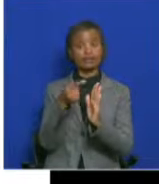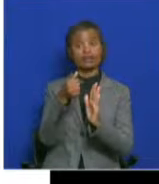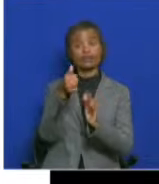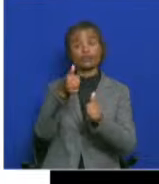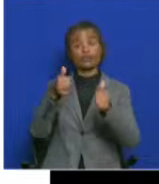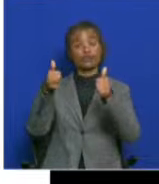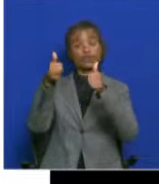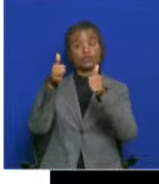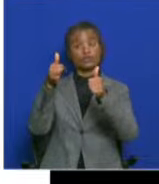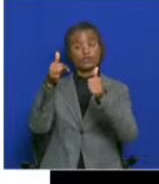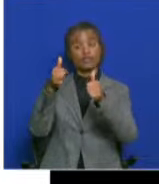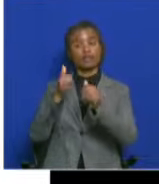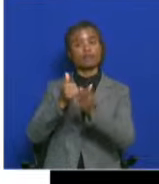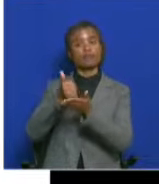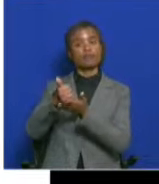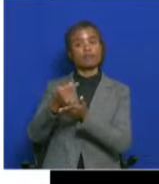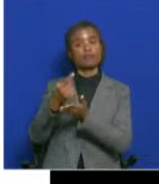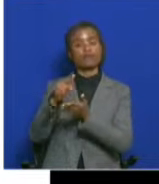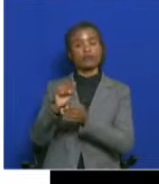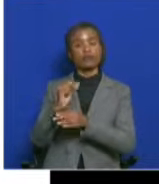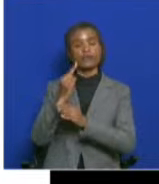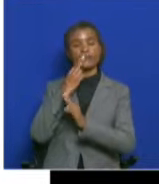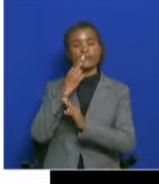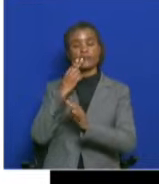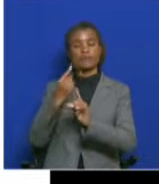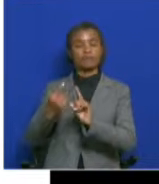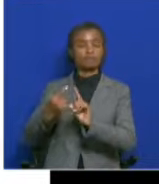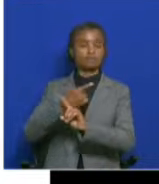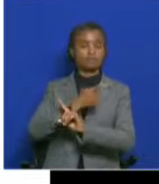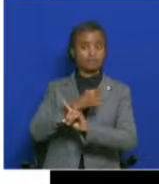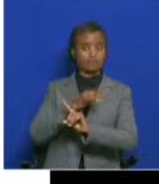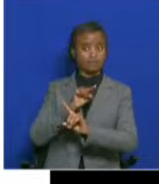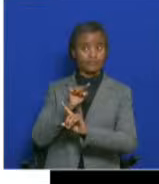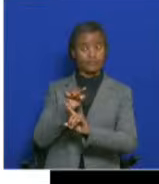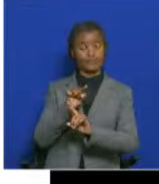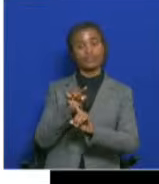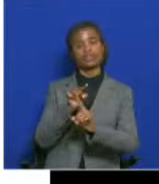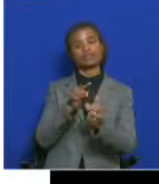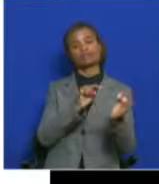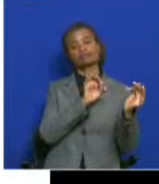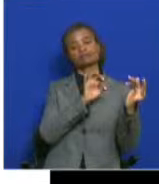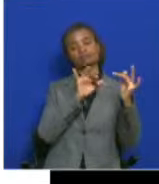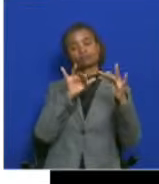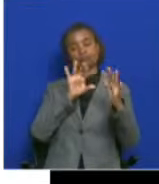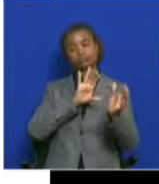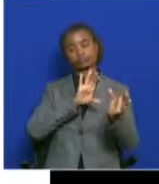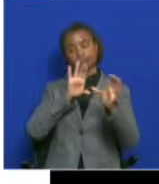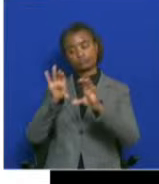tobacco flooding South Africa. And it reports